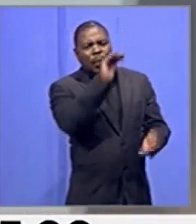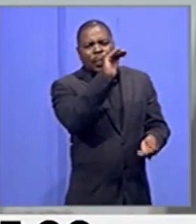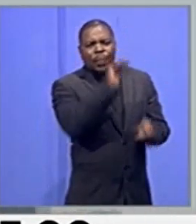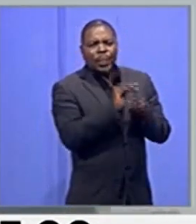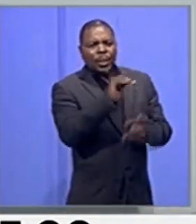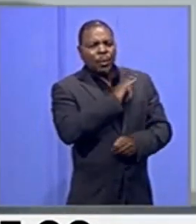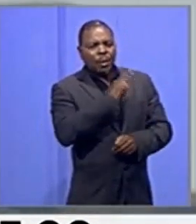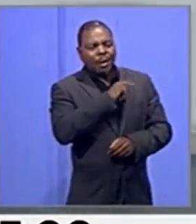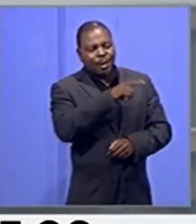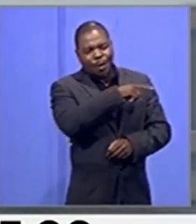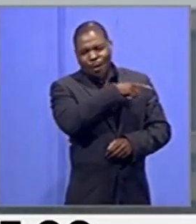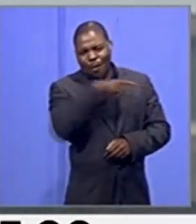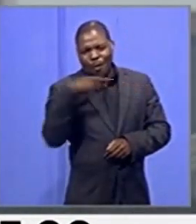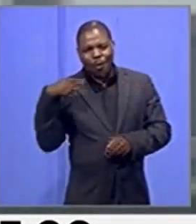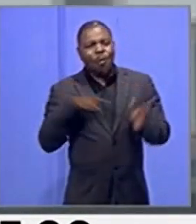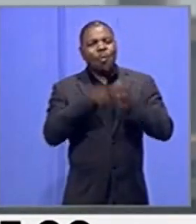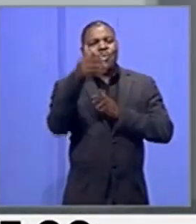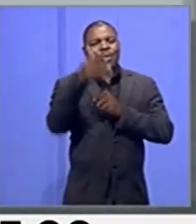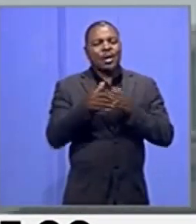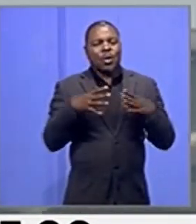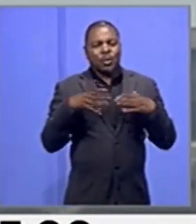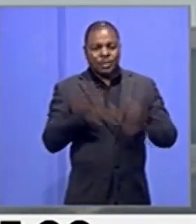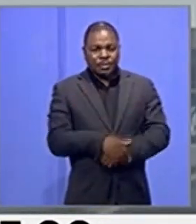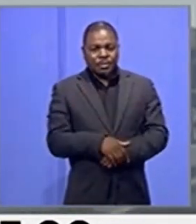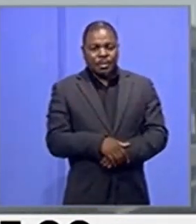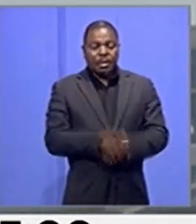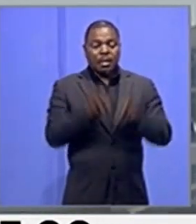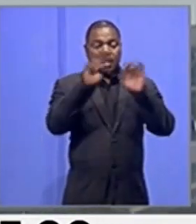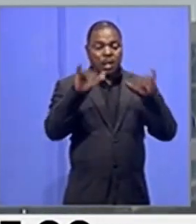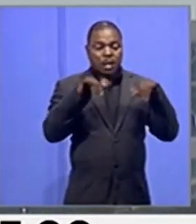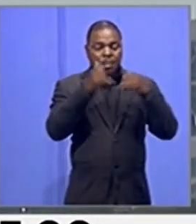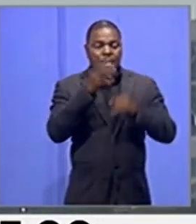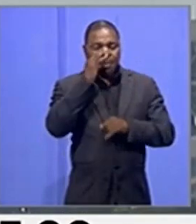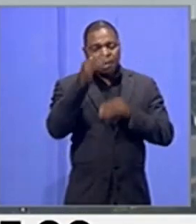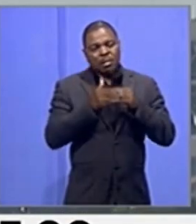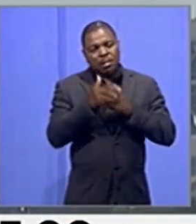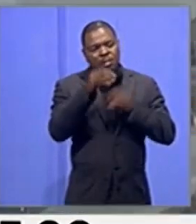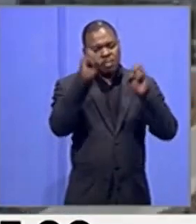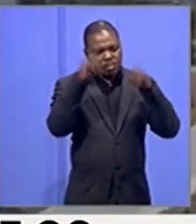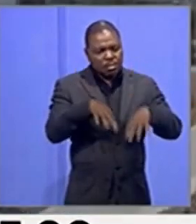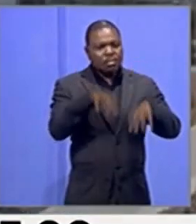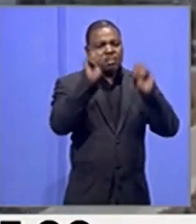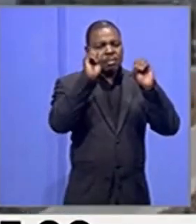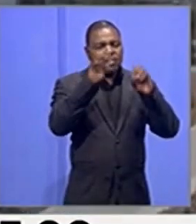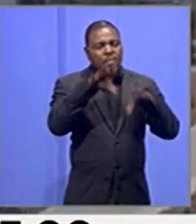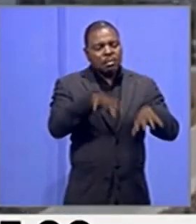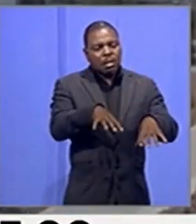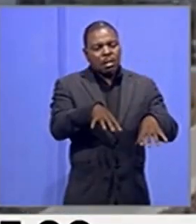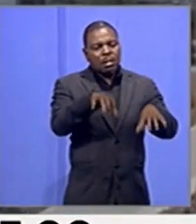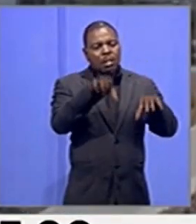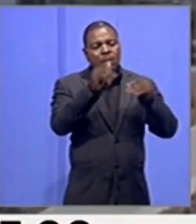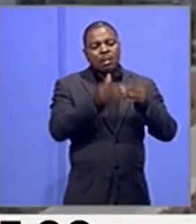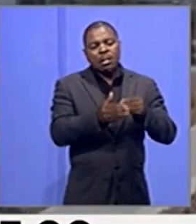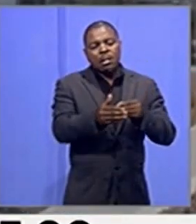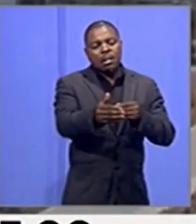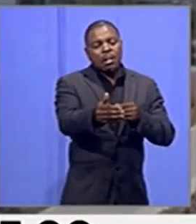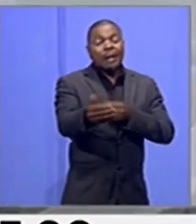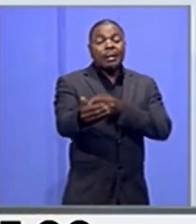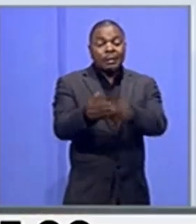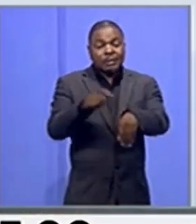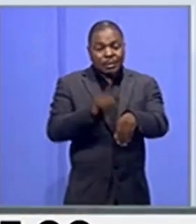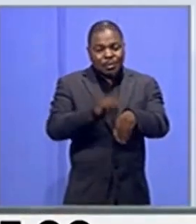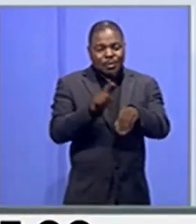mafelelo a beke a matelele. Eskom e re e letetše gore e tla tšwela pele go kgaola motlakase ge re ya go sehla sa marega ka ge e